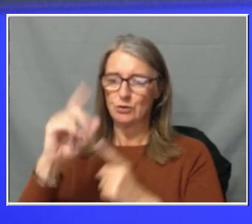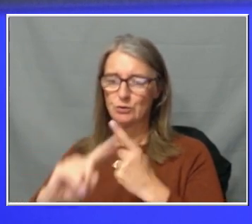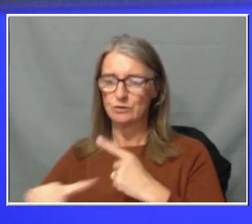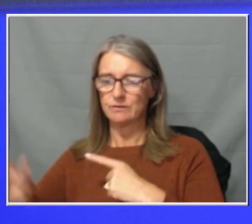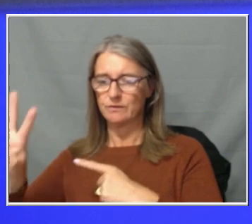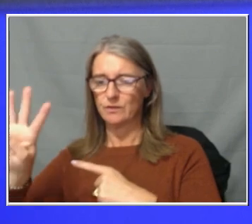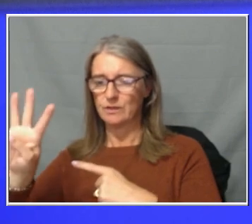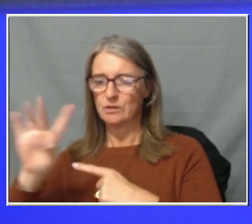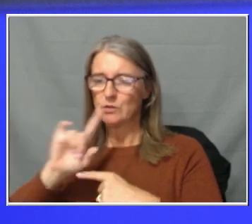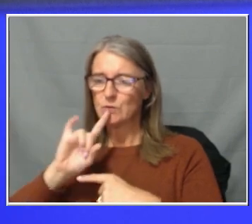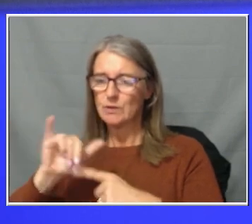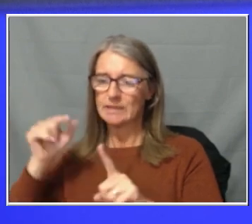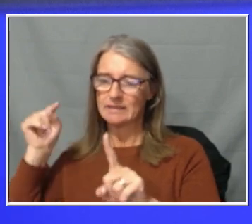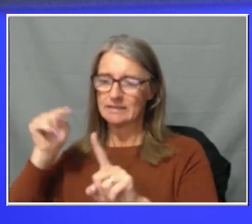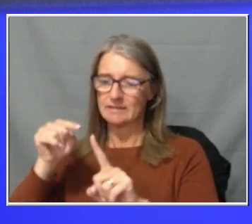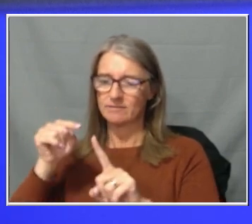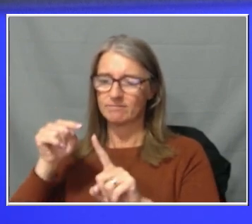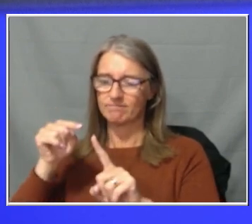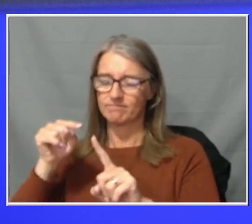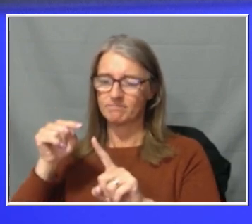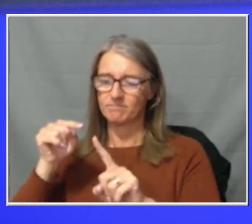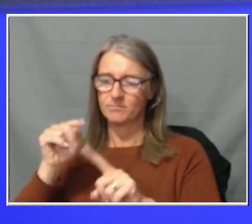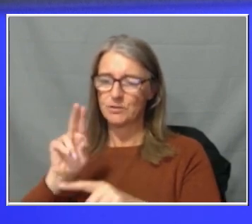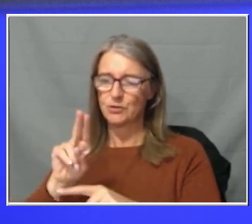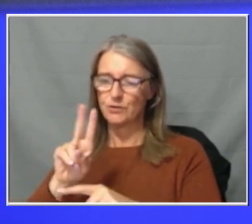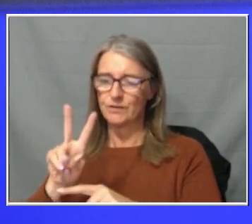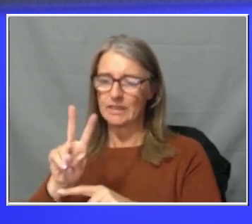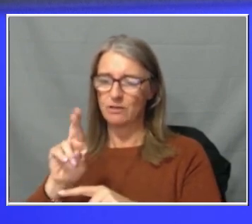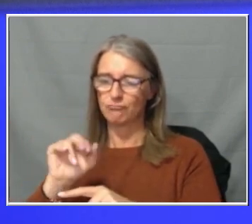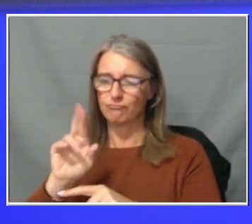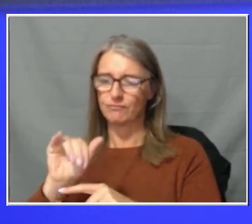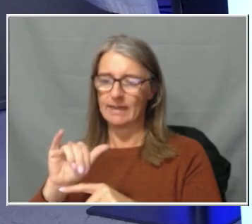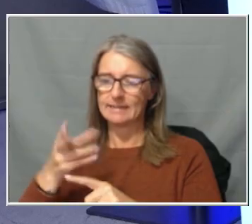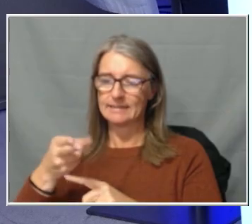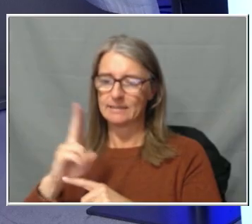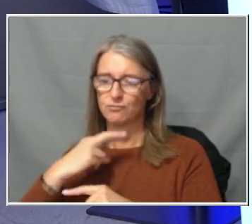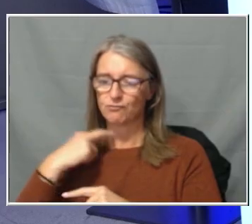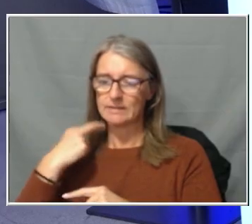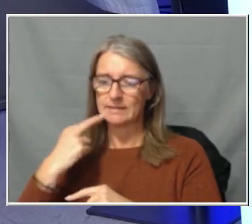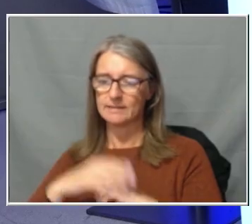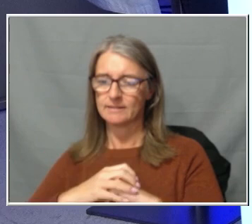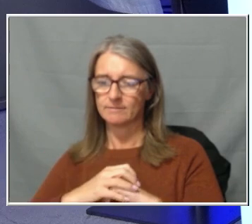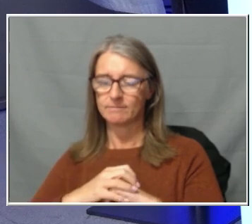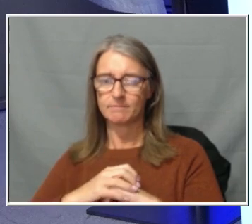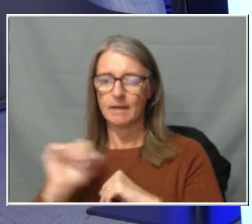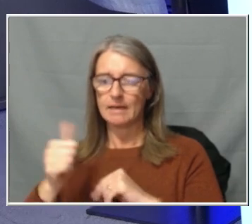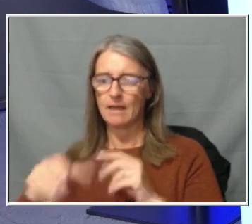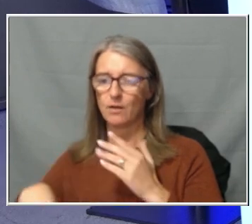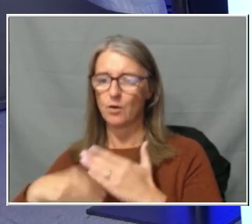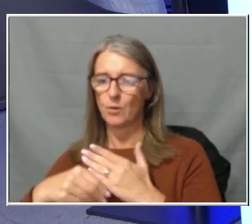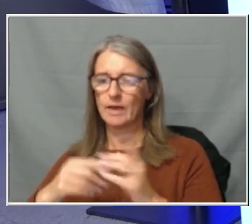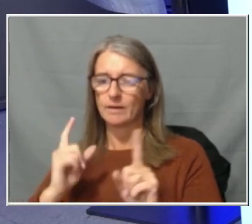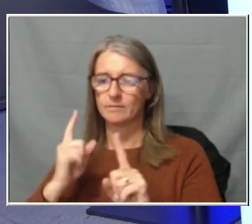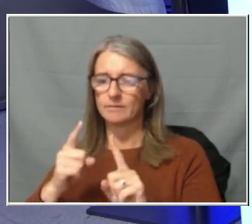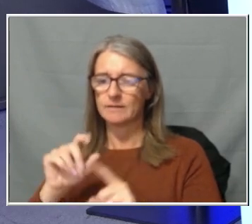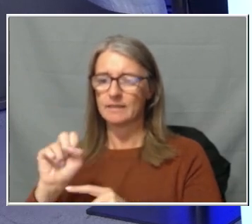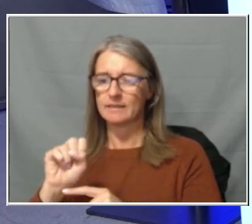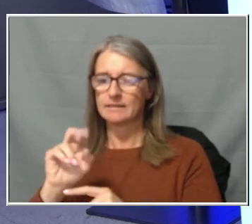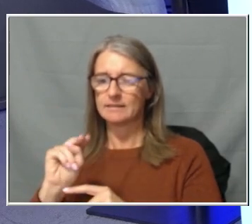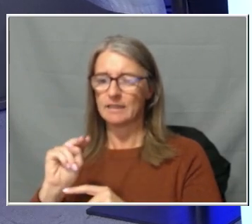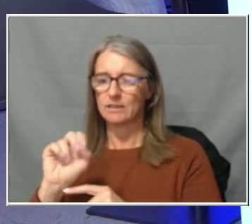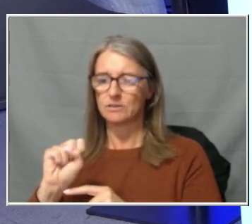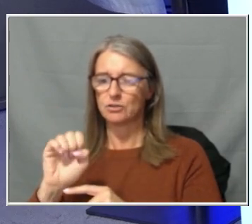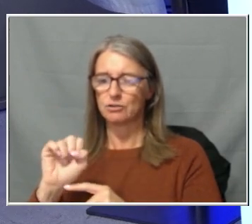is probably when the UV rays are highest and when the risk is highest. Another quick point with the sunscreen is I think some of us